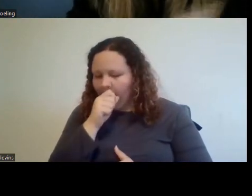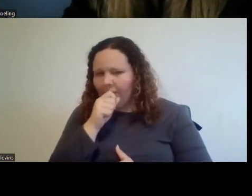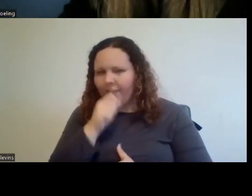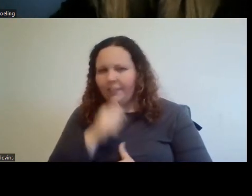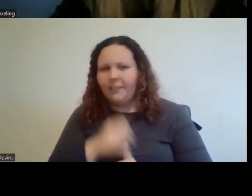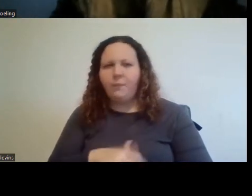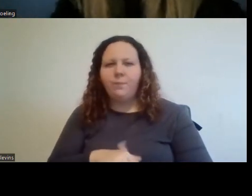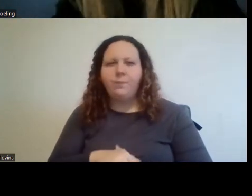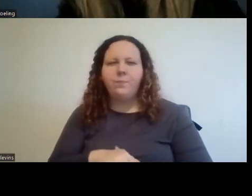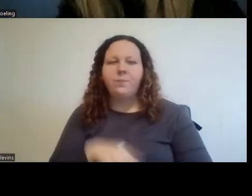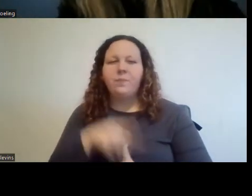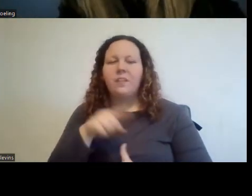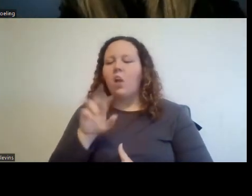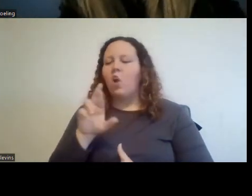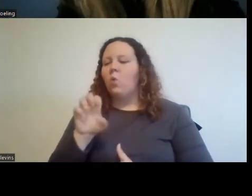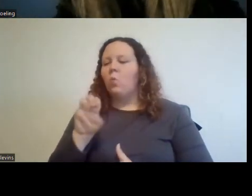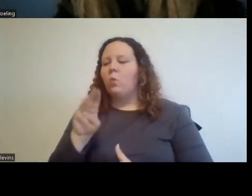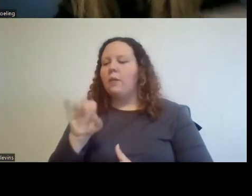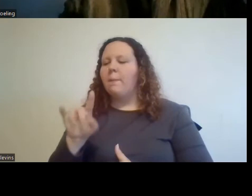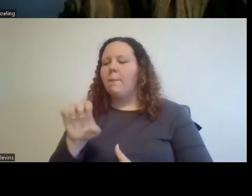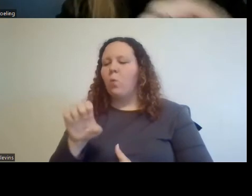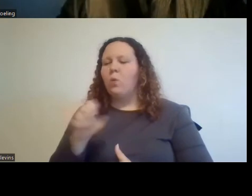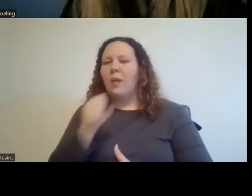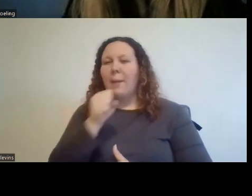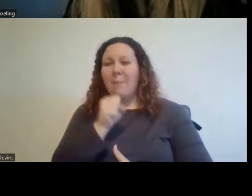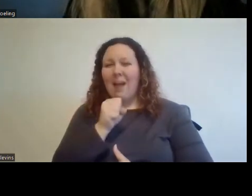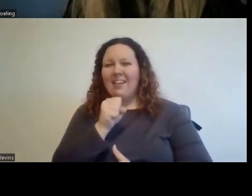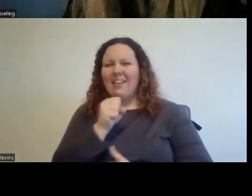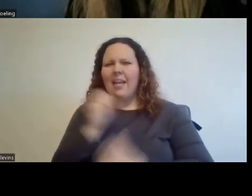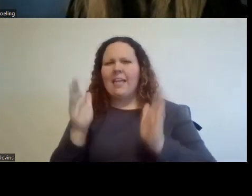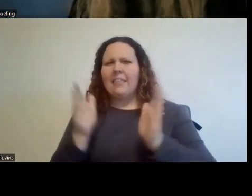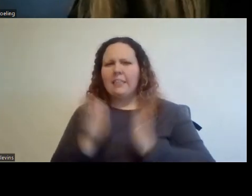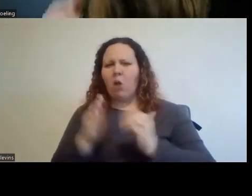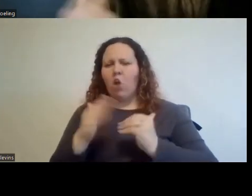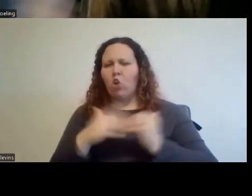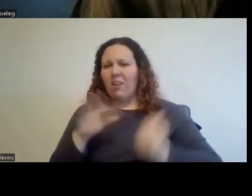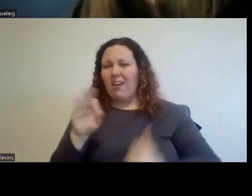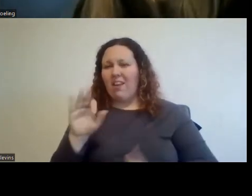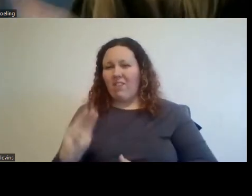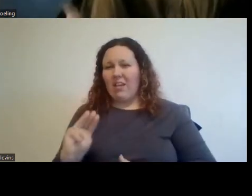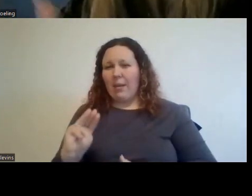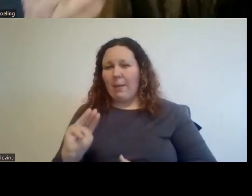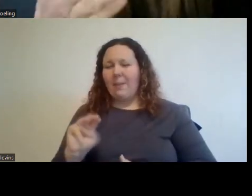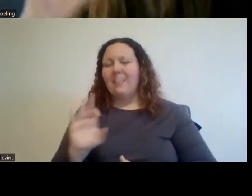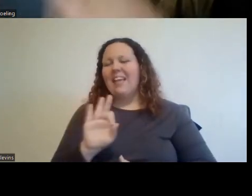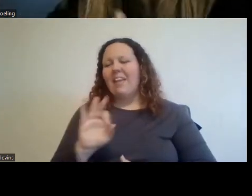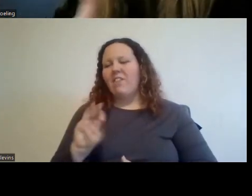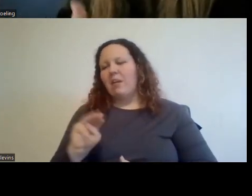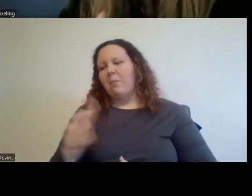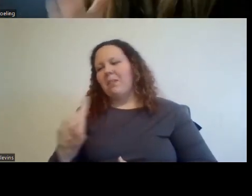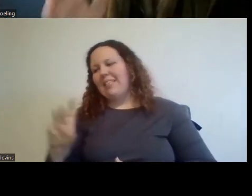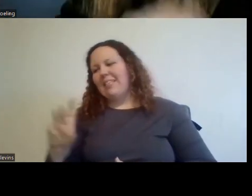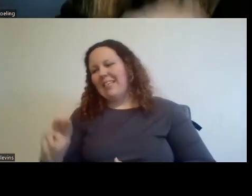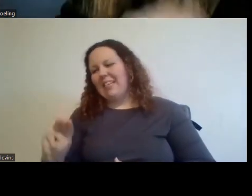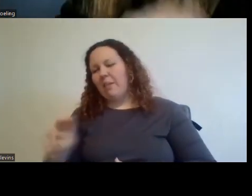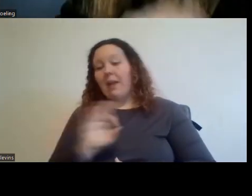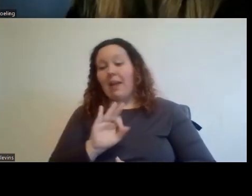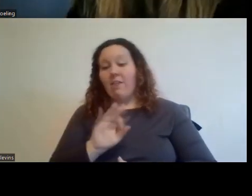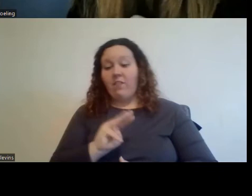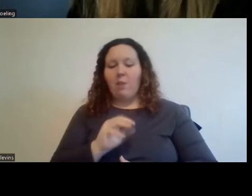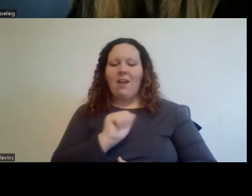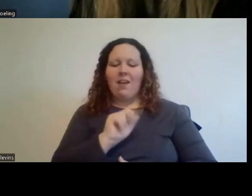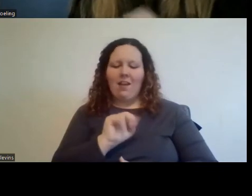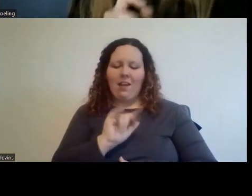This is a remote mic, one of them. It's smaller than FM, and it's FM DM. FM is the analog, that's an old